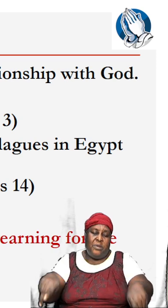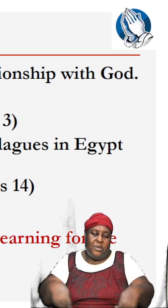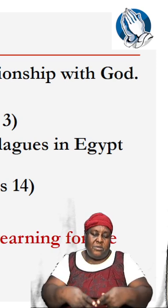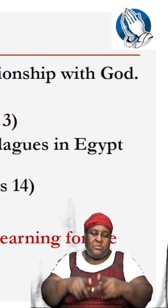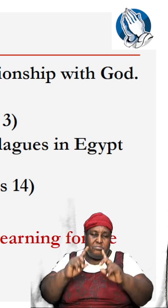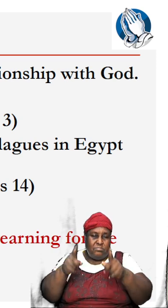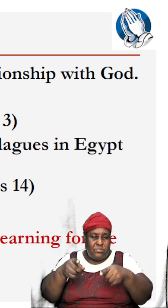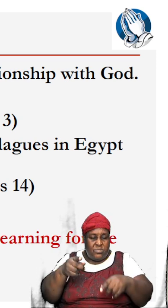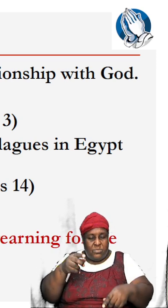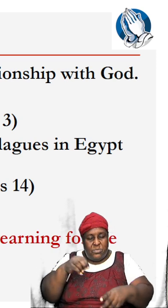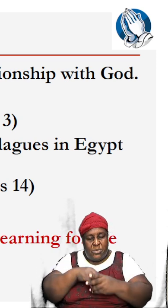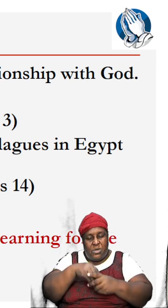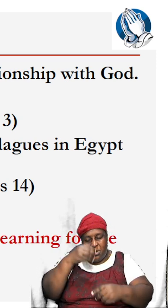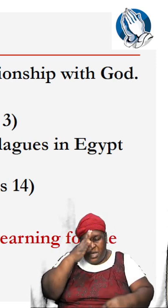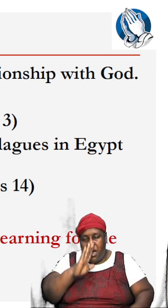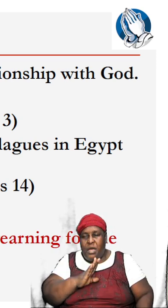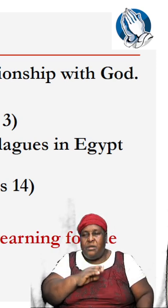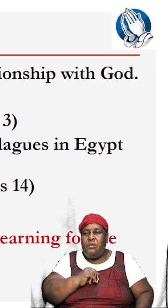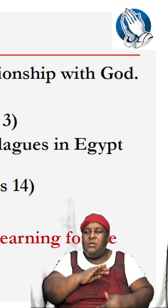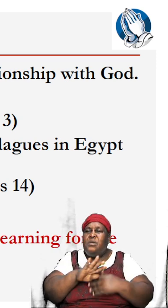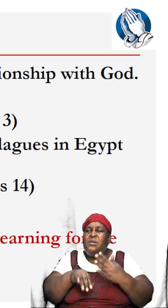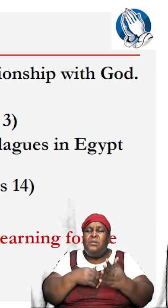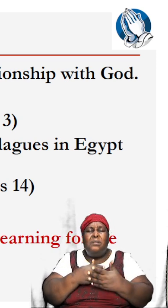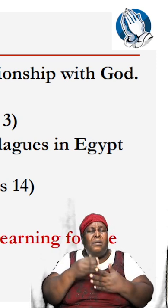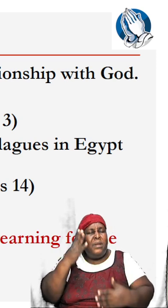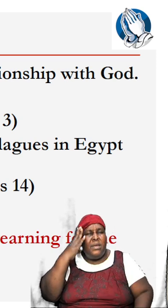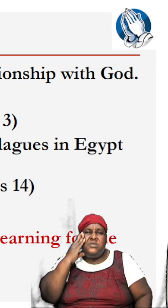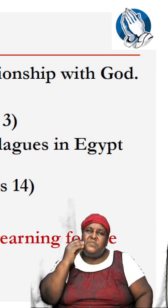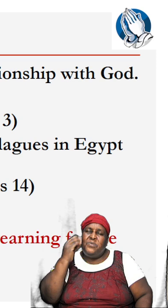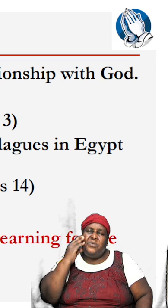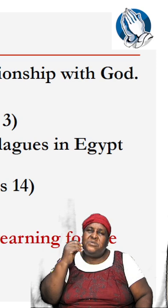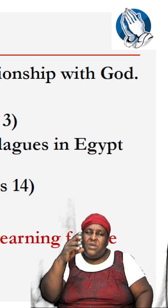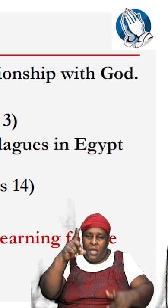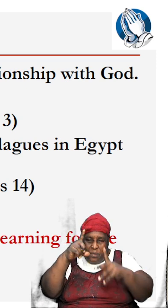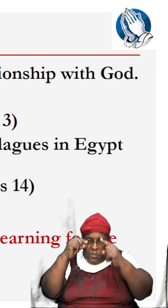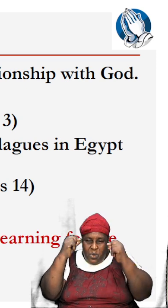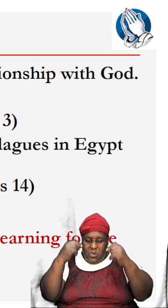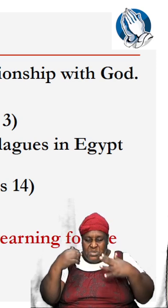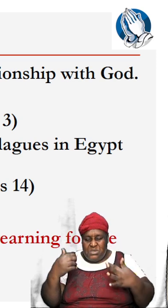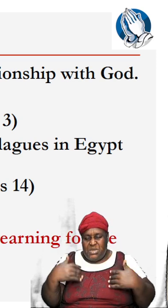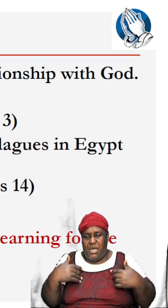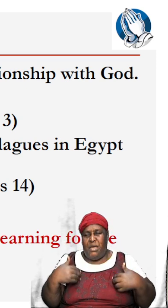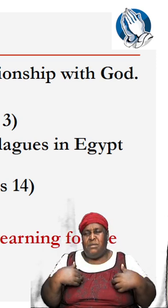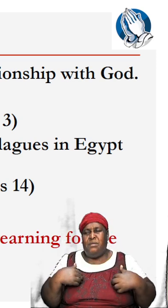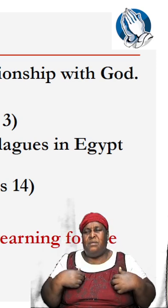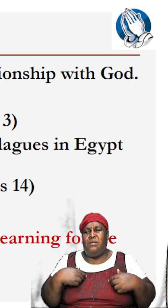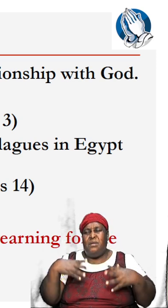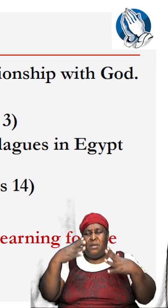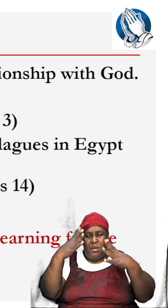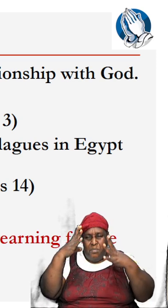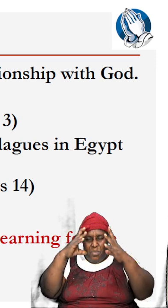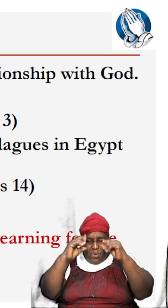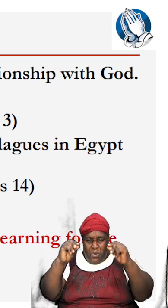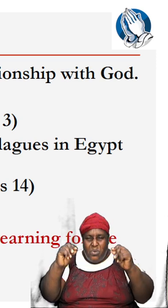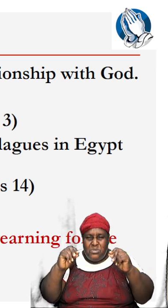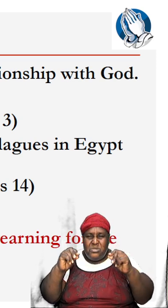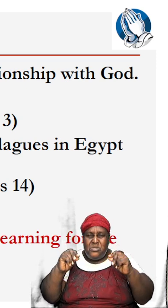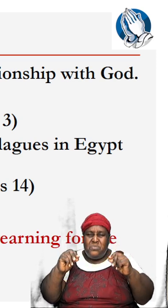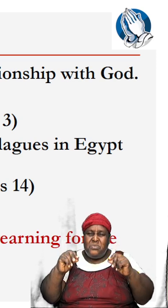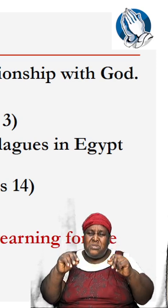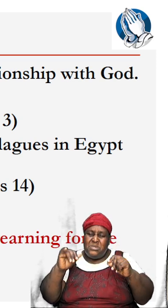God? With all the experience that Moses has, Moses was still